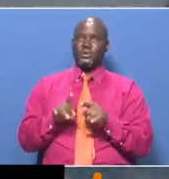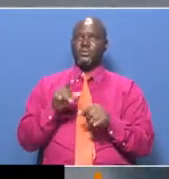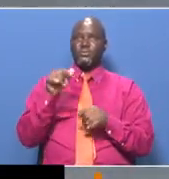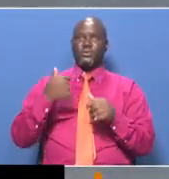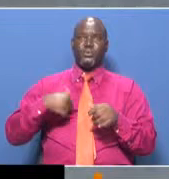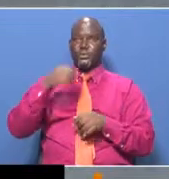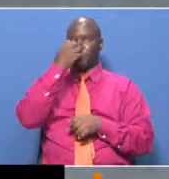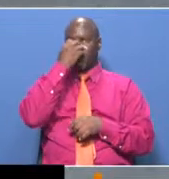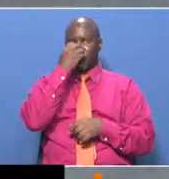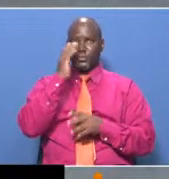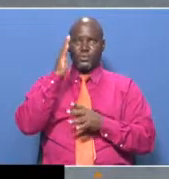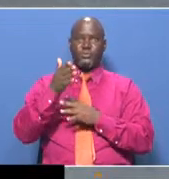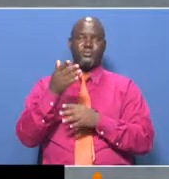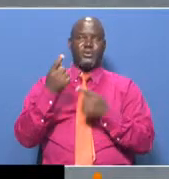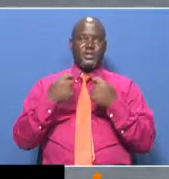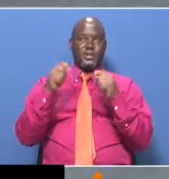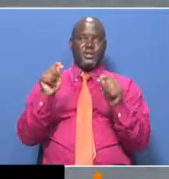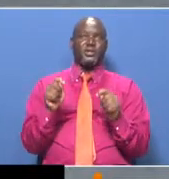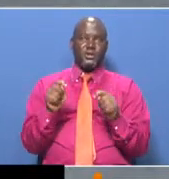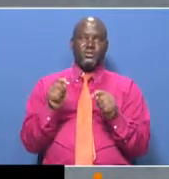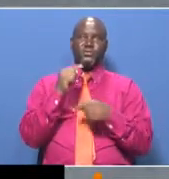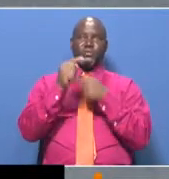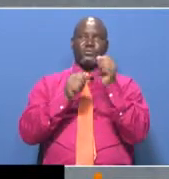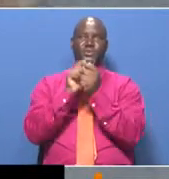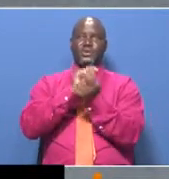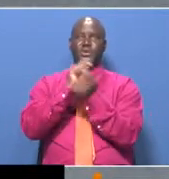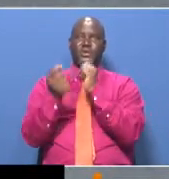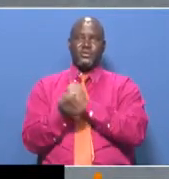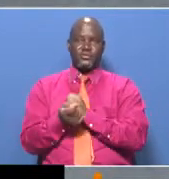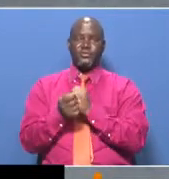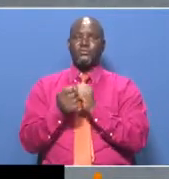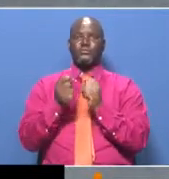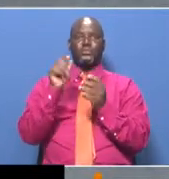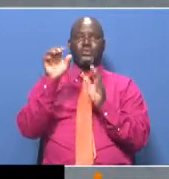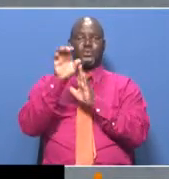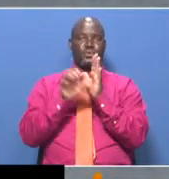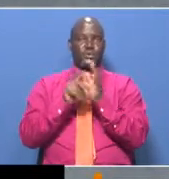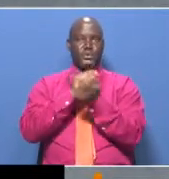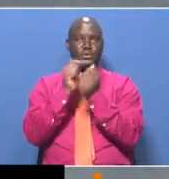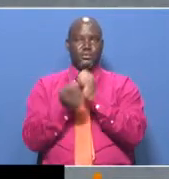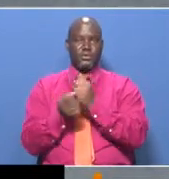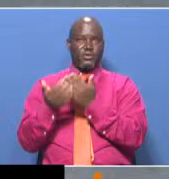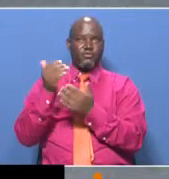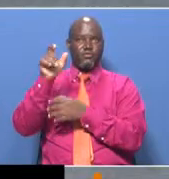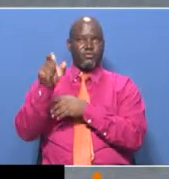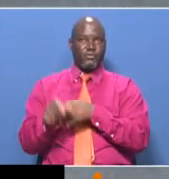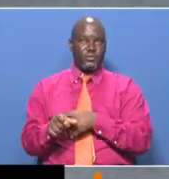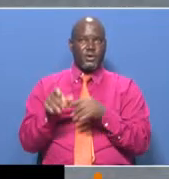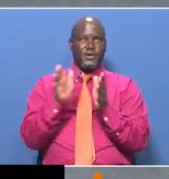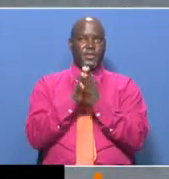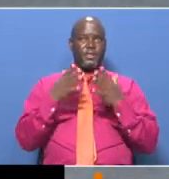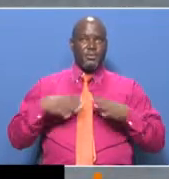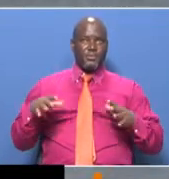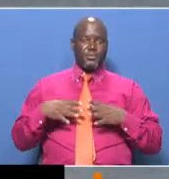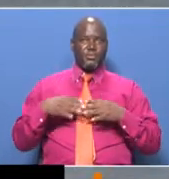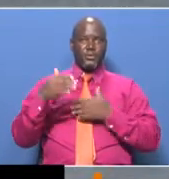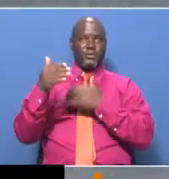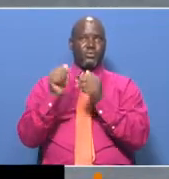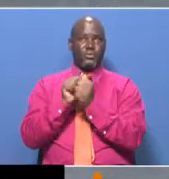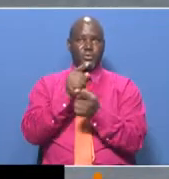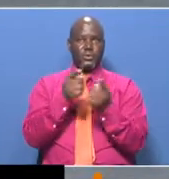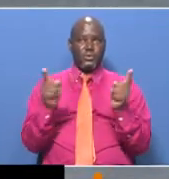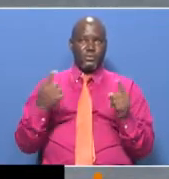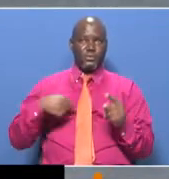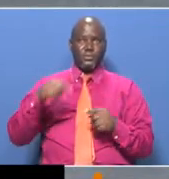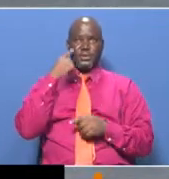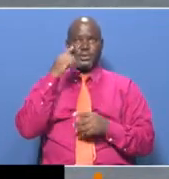William Samoei Ruto going to try and continue changing clauses in the constitution that favor him and the people who are close to him? We have